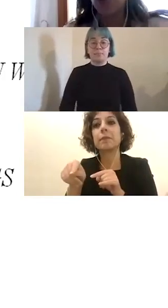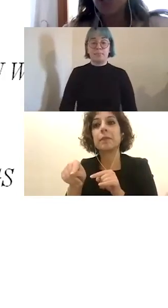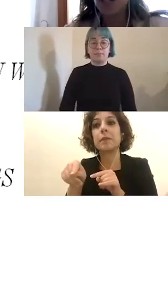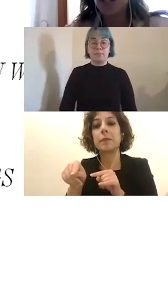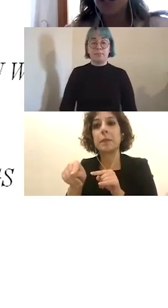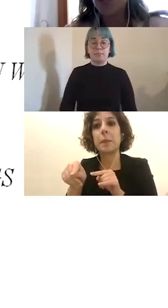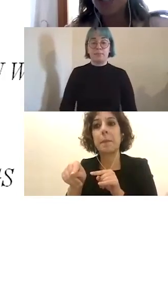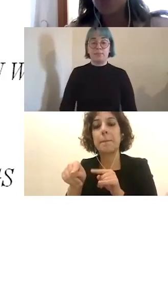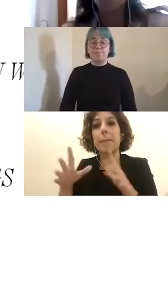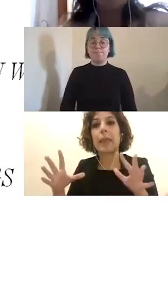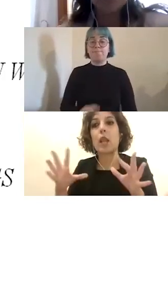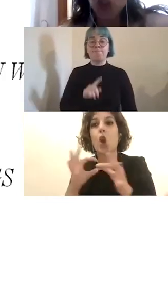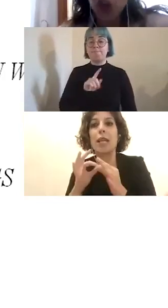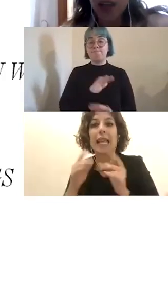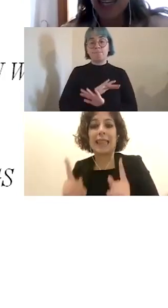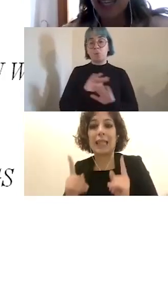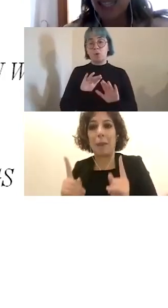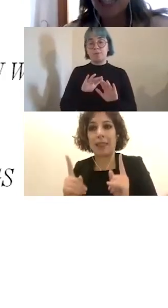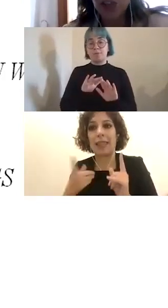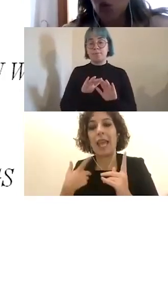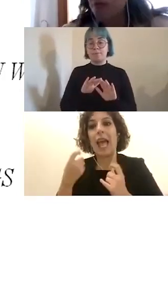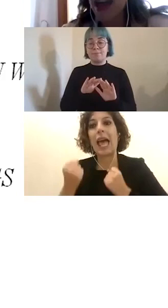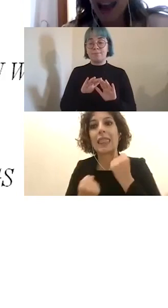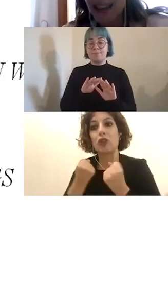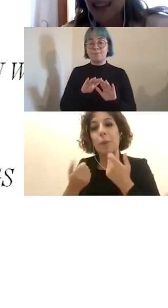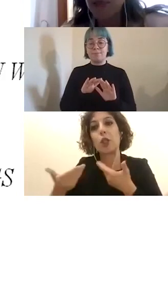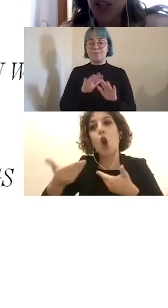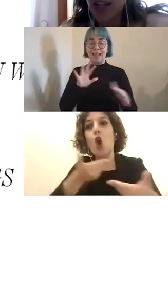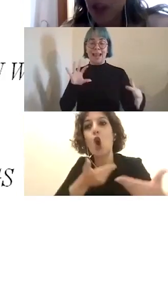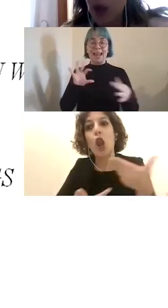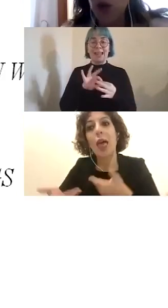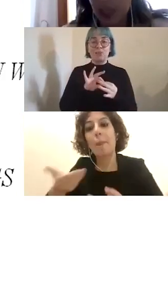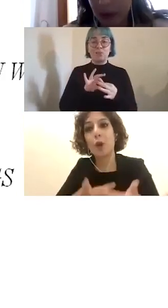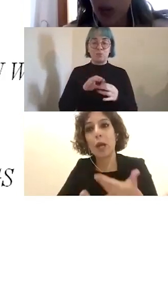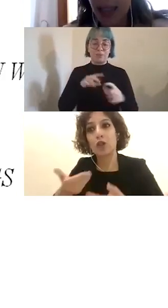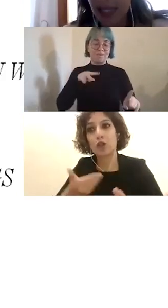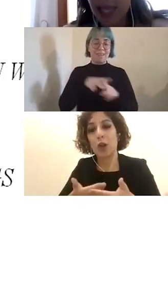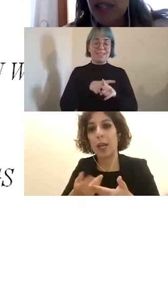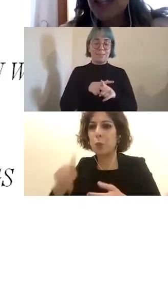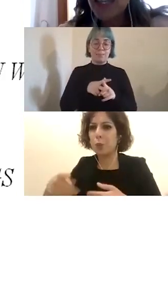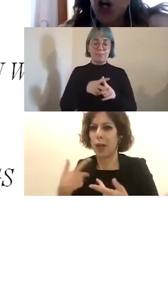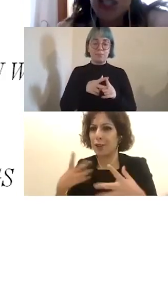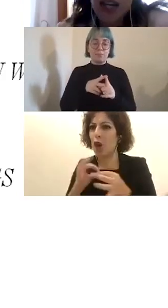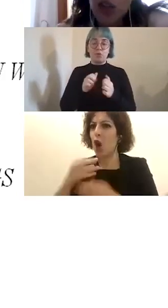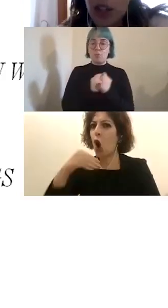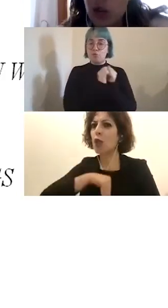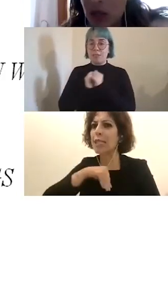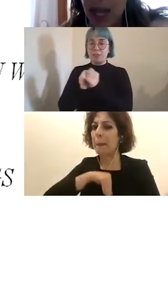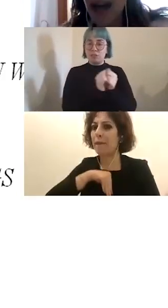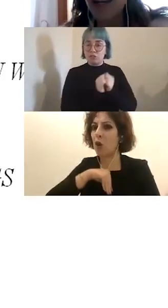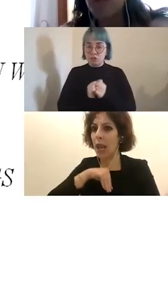are not conditional on the victim's cooperation with the